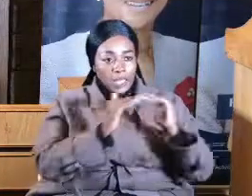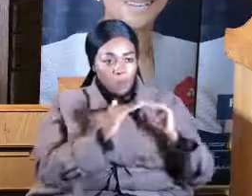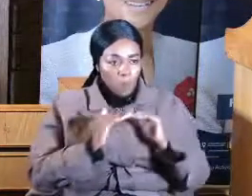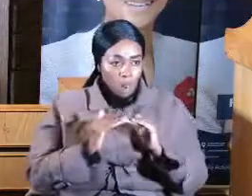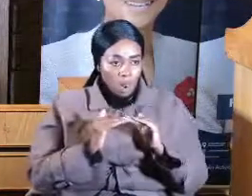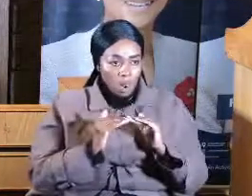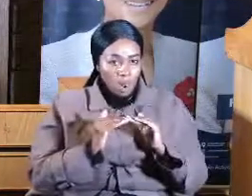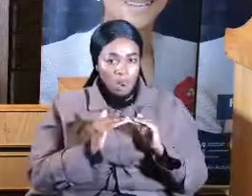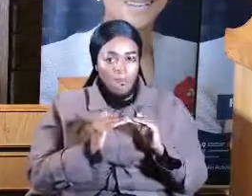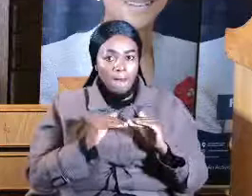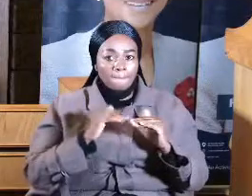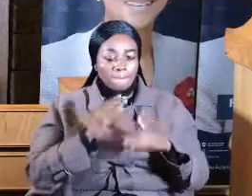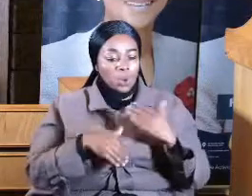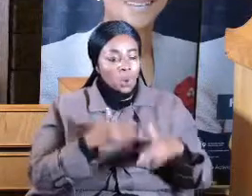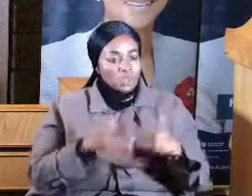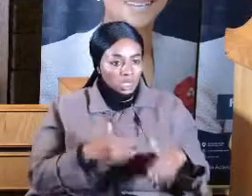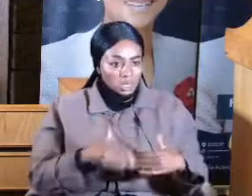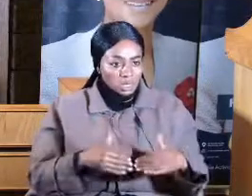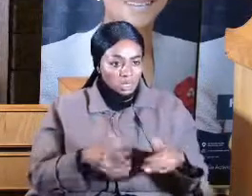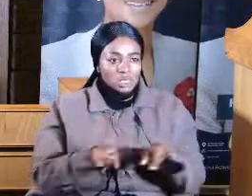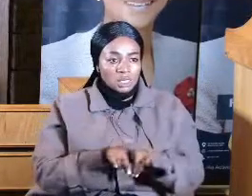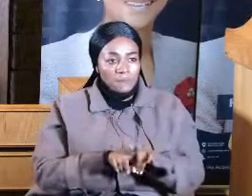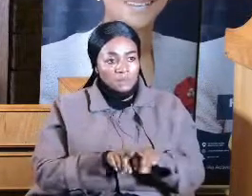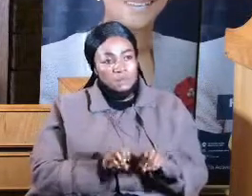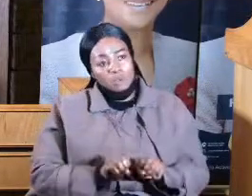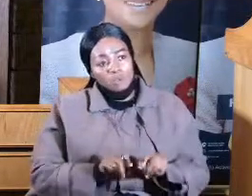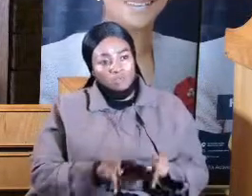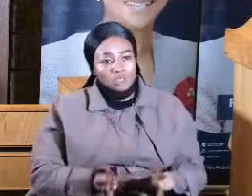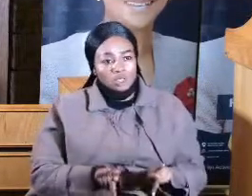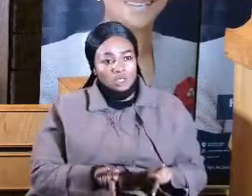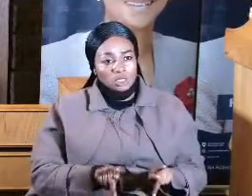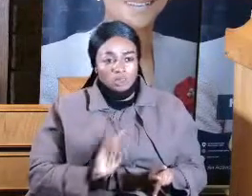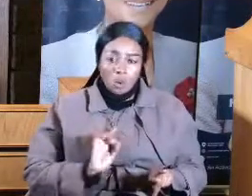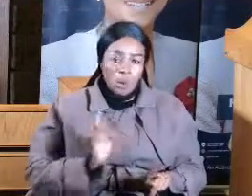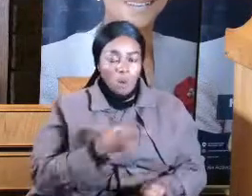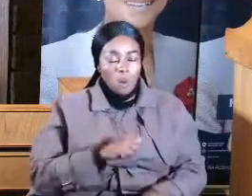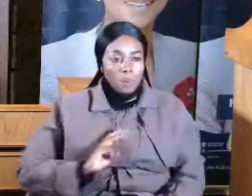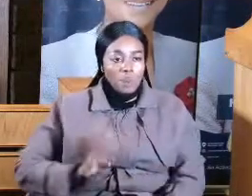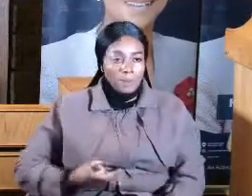definite progress, and decisive opportunities for all women.